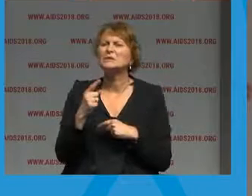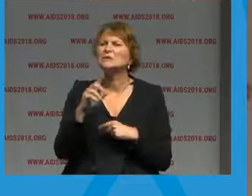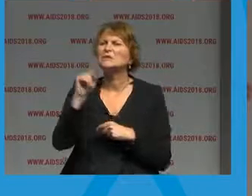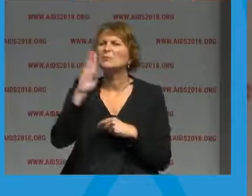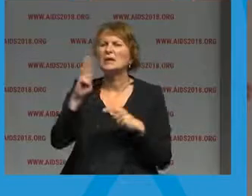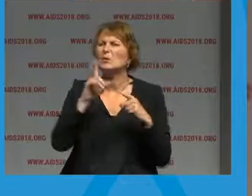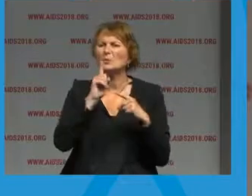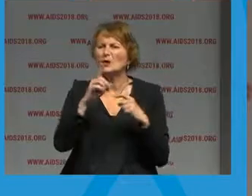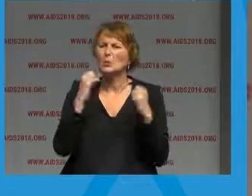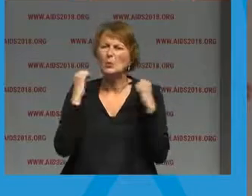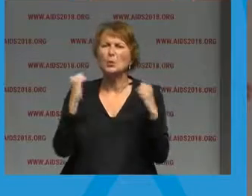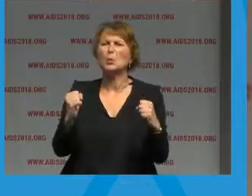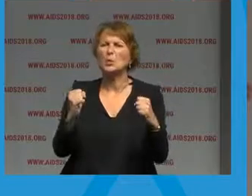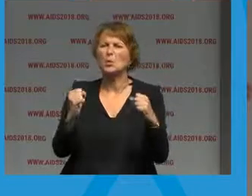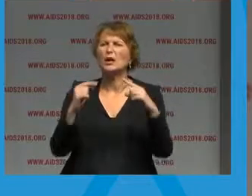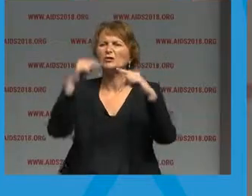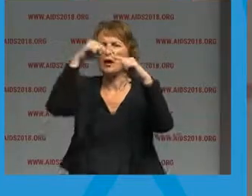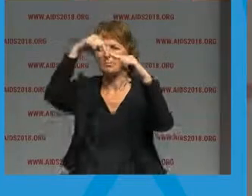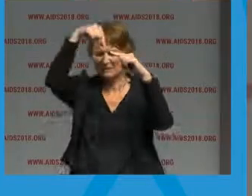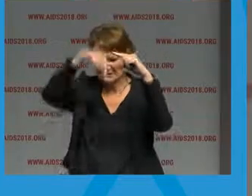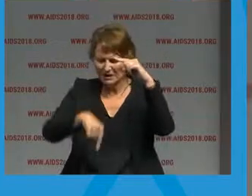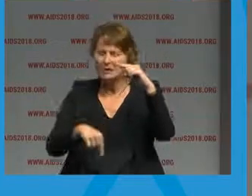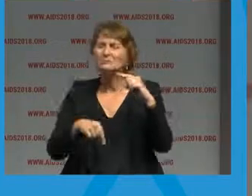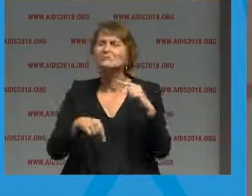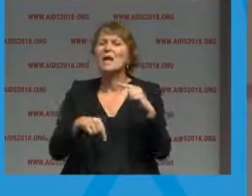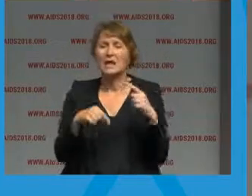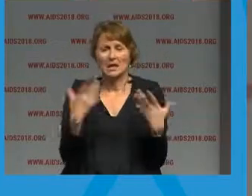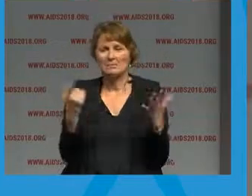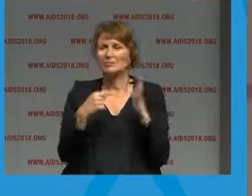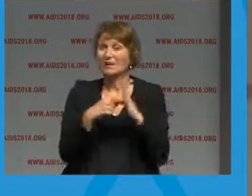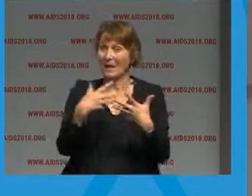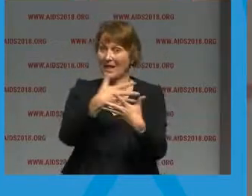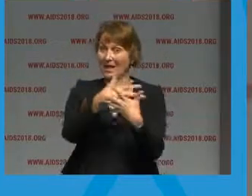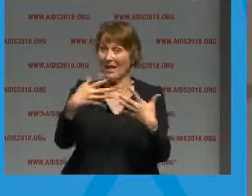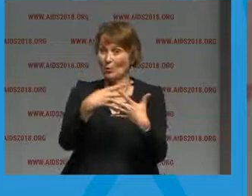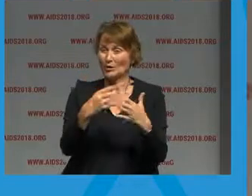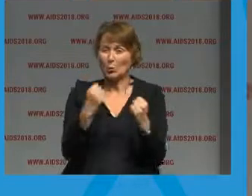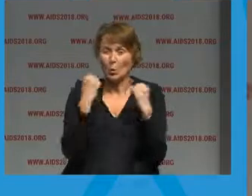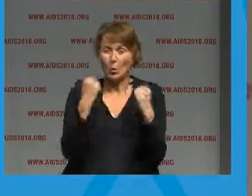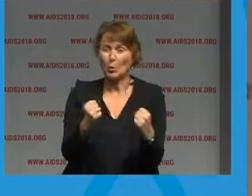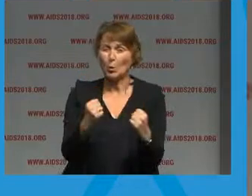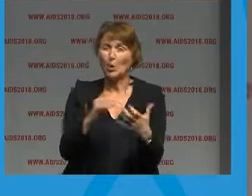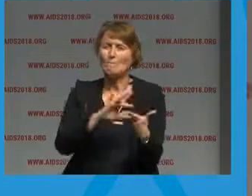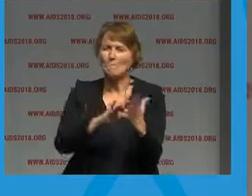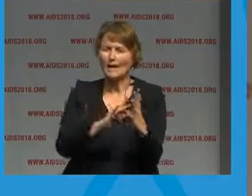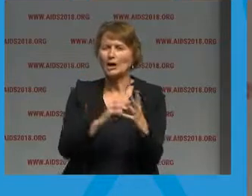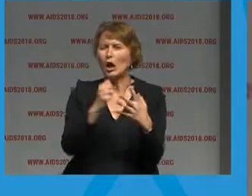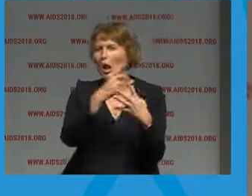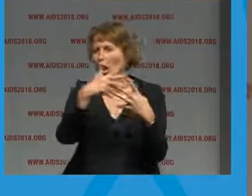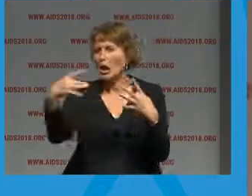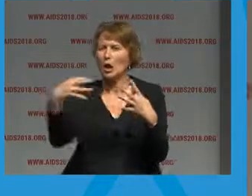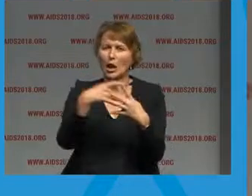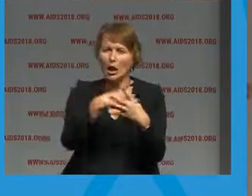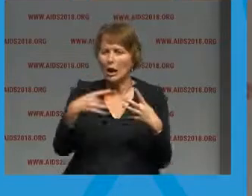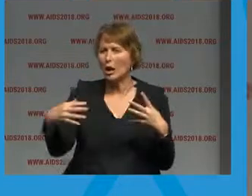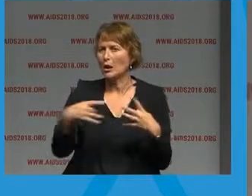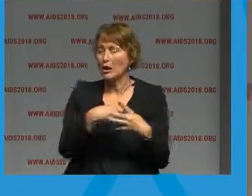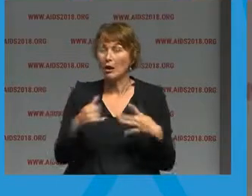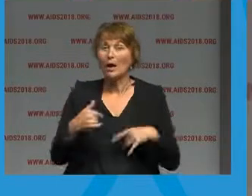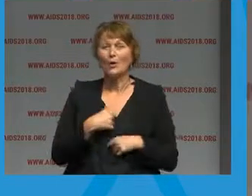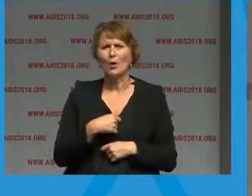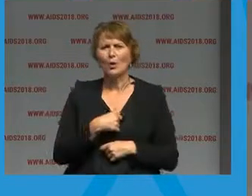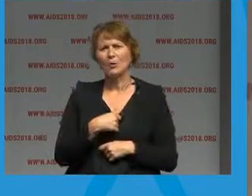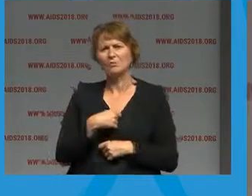very medicalized. Our language is medicalized. And it's definitely not a people-centered